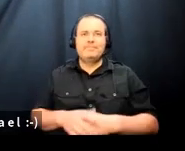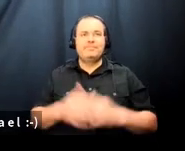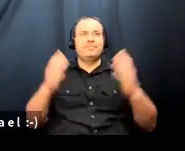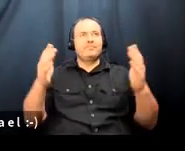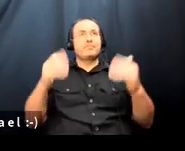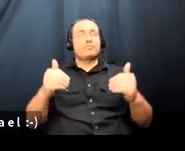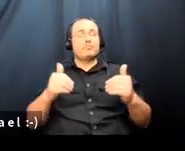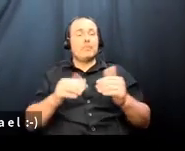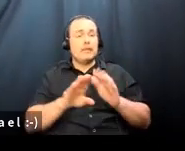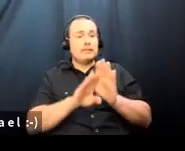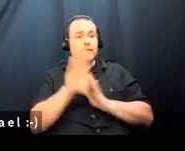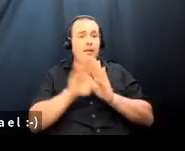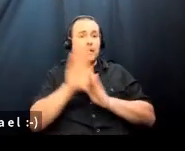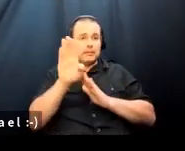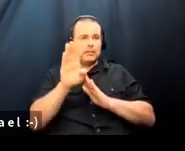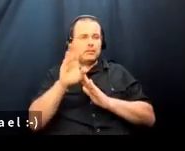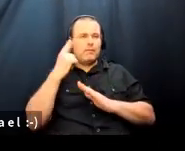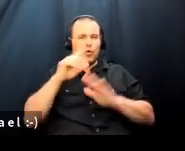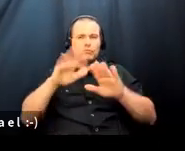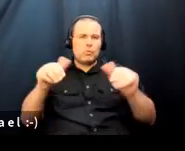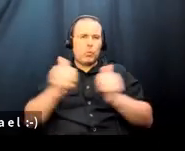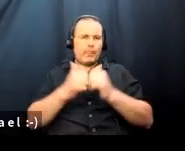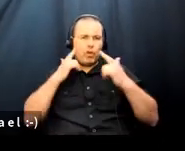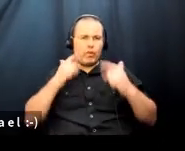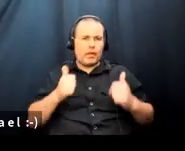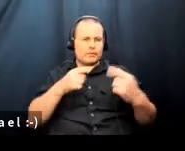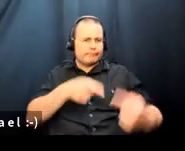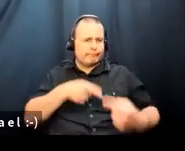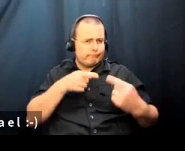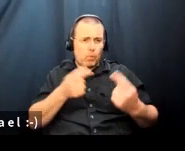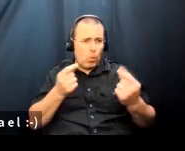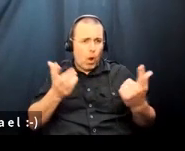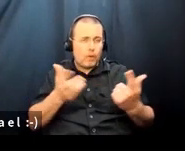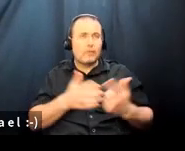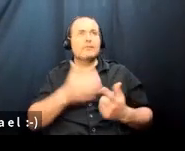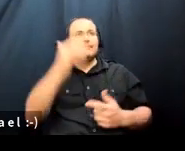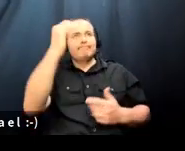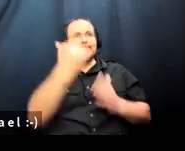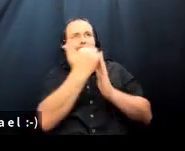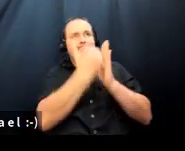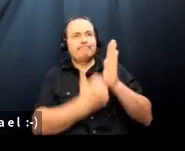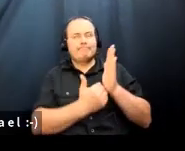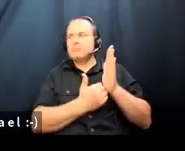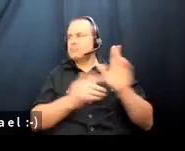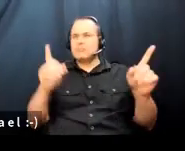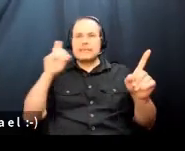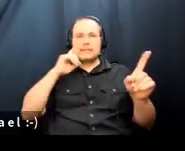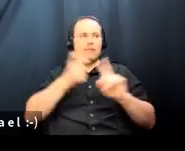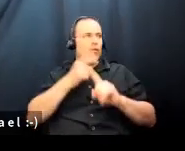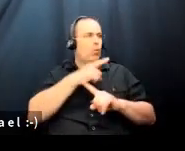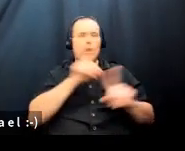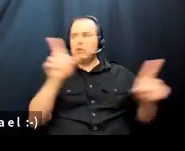hearing loss, as many of you already know, have problems with. They have problems localizing sound. Even with a